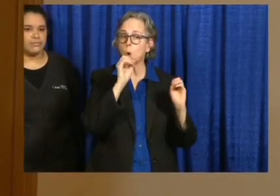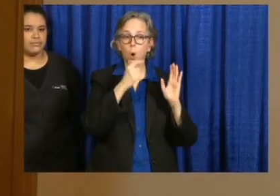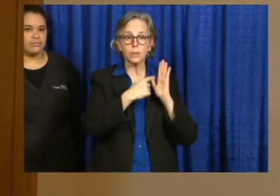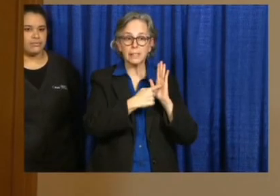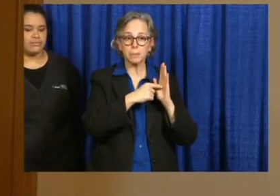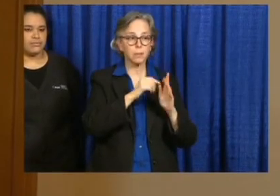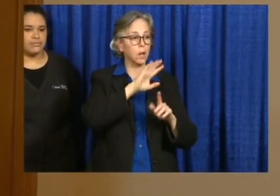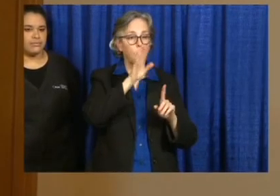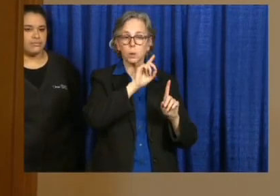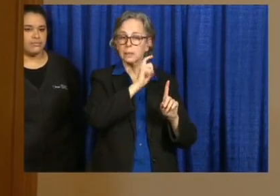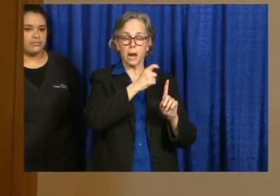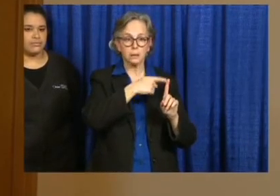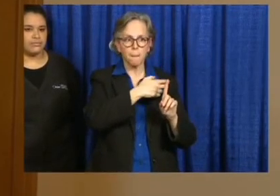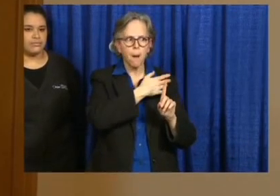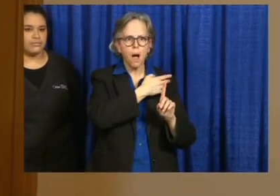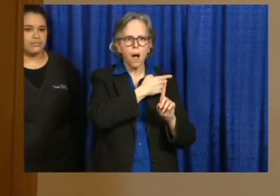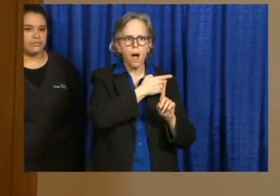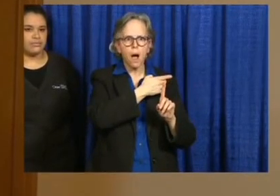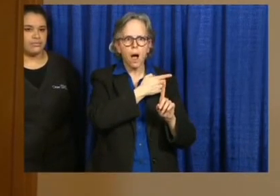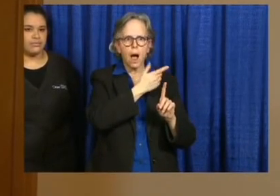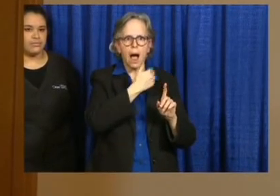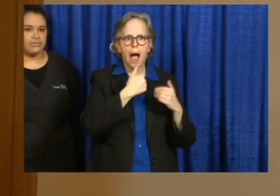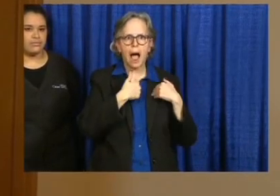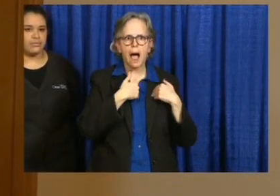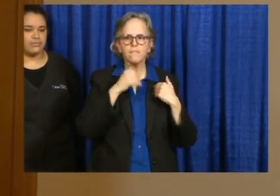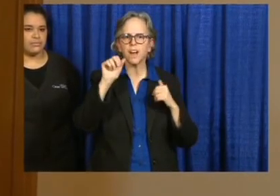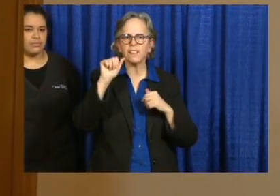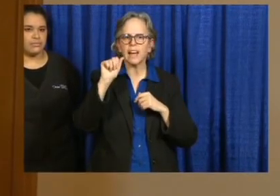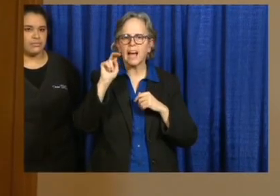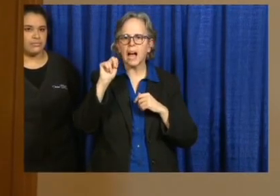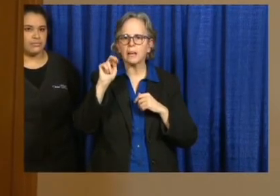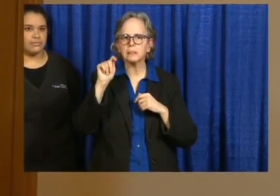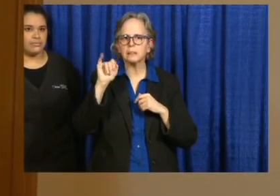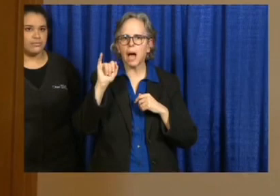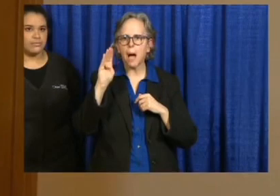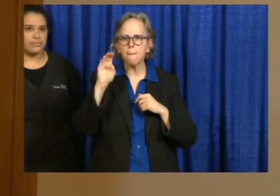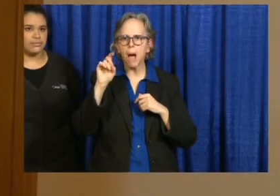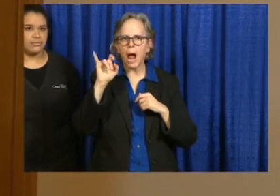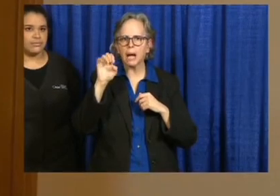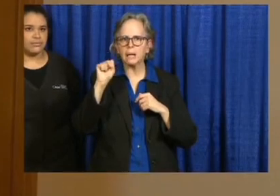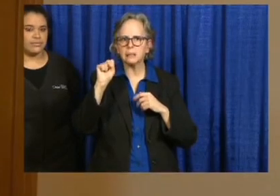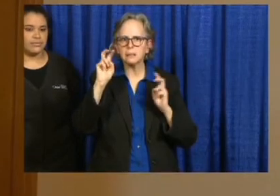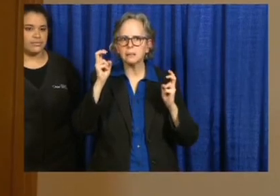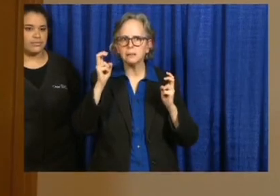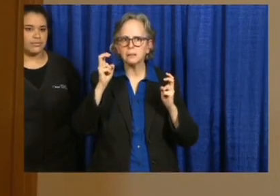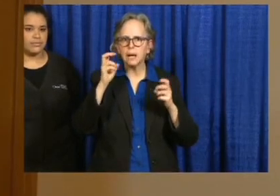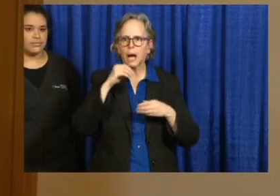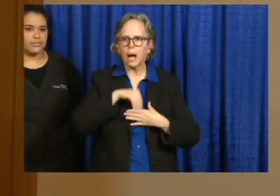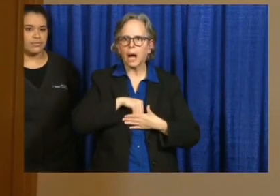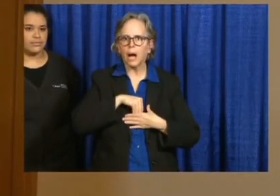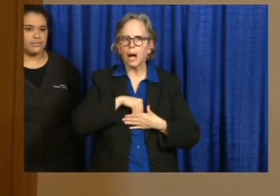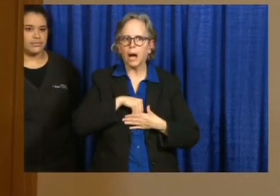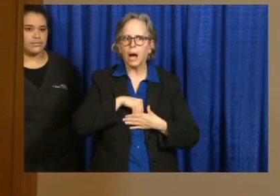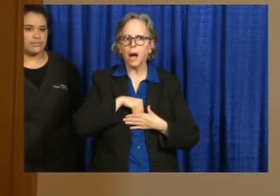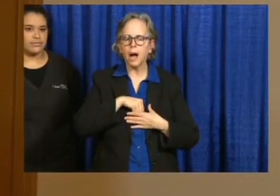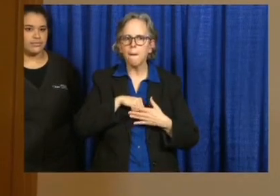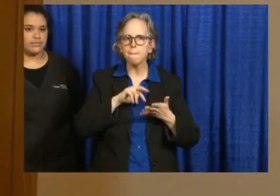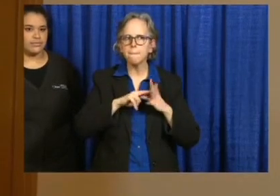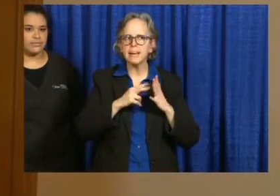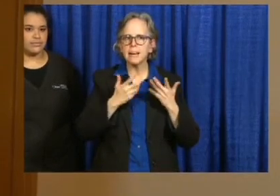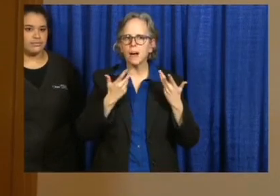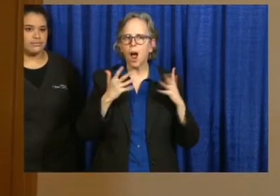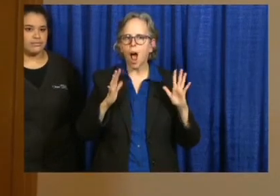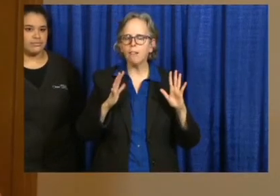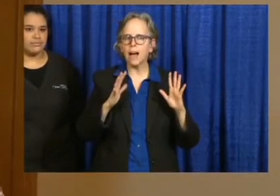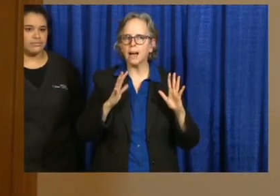could see that they have developed antibodies. So there's a host of things that will give us that epidemiologic knowledge that